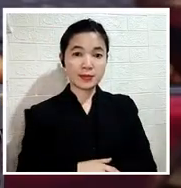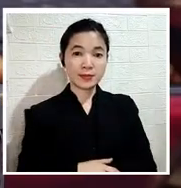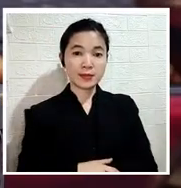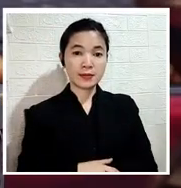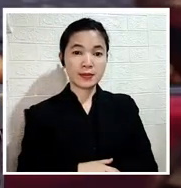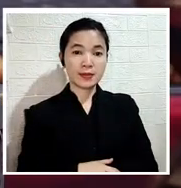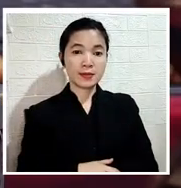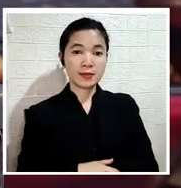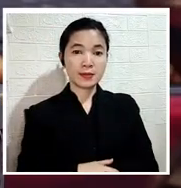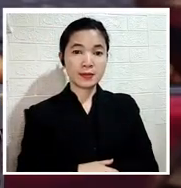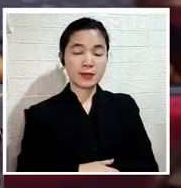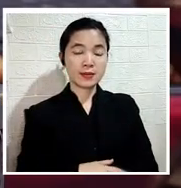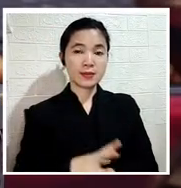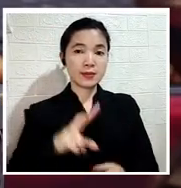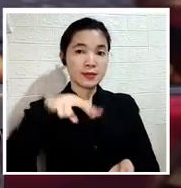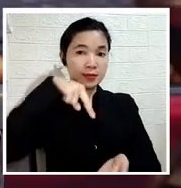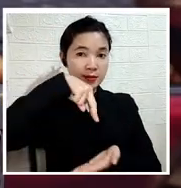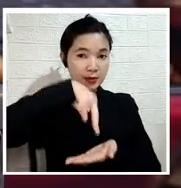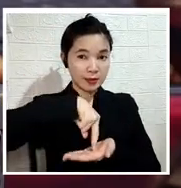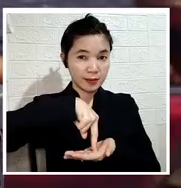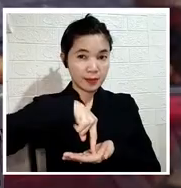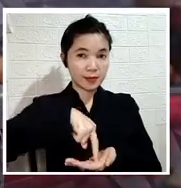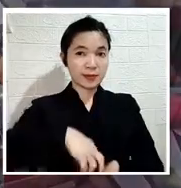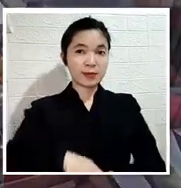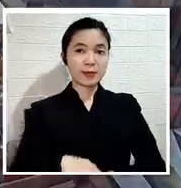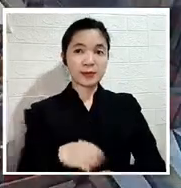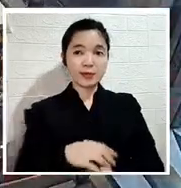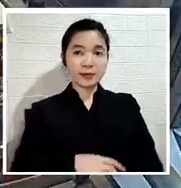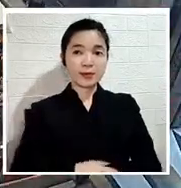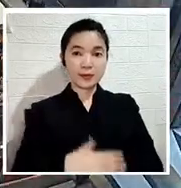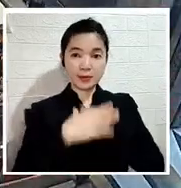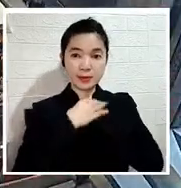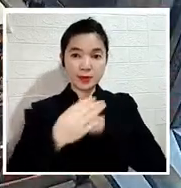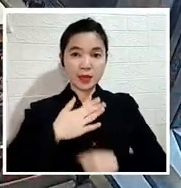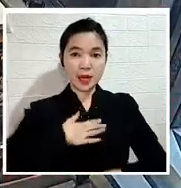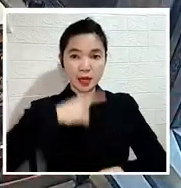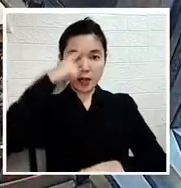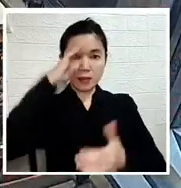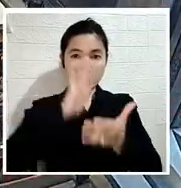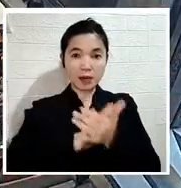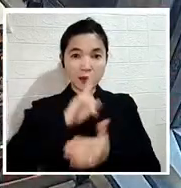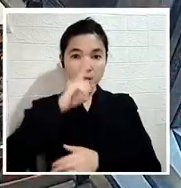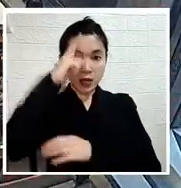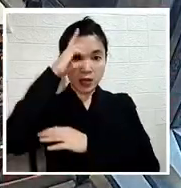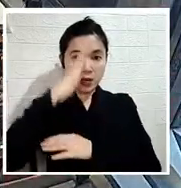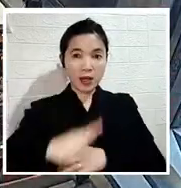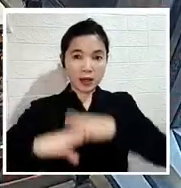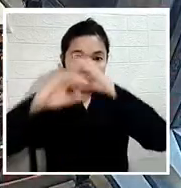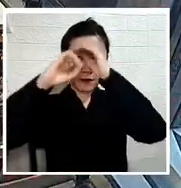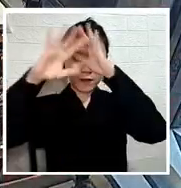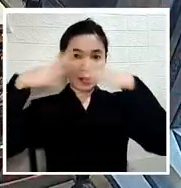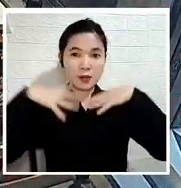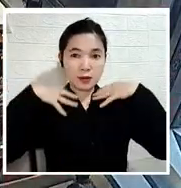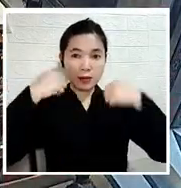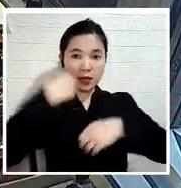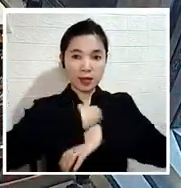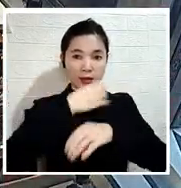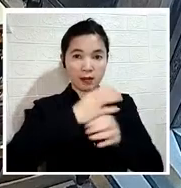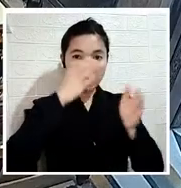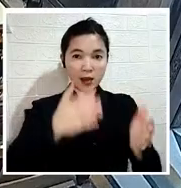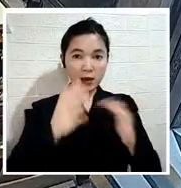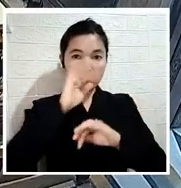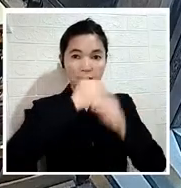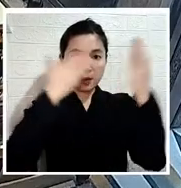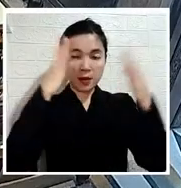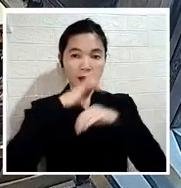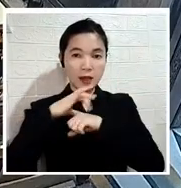Please all stand and let us profess our faith. I believe in one God, the Father Almighty, maker of heaven and earth, of